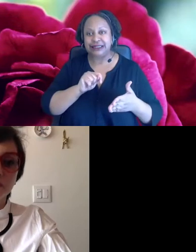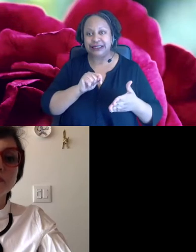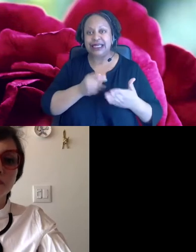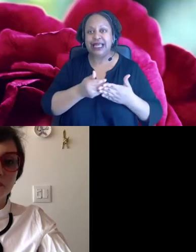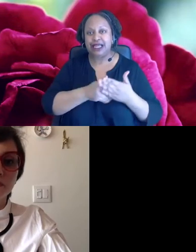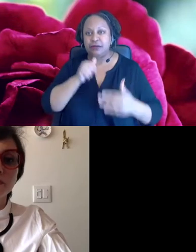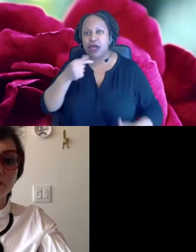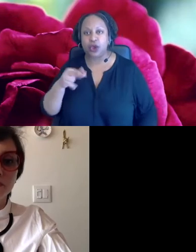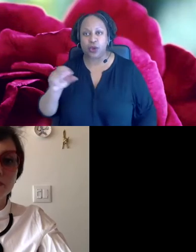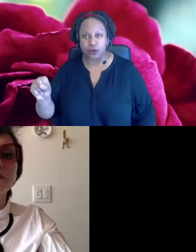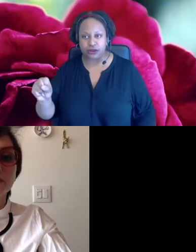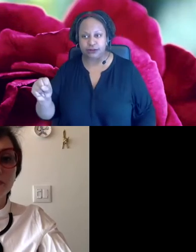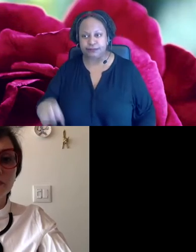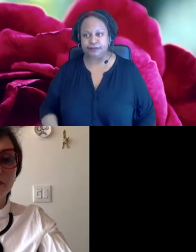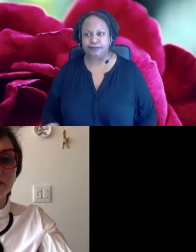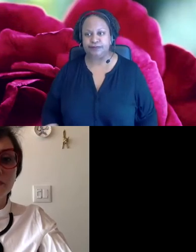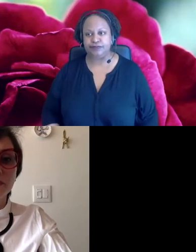number. So,